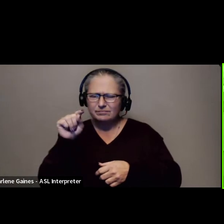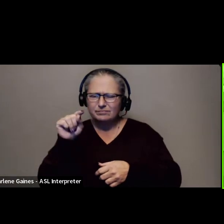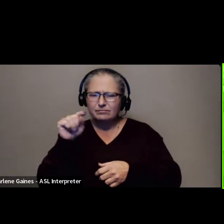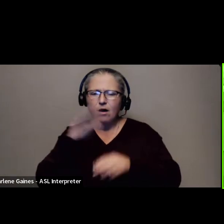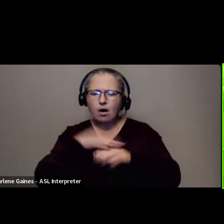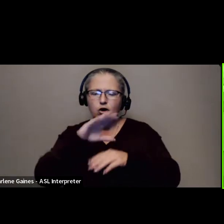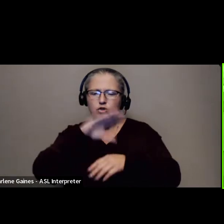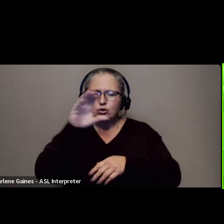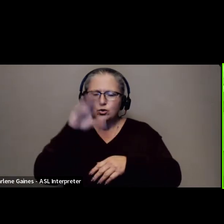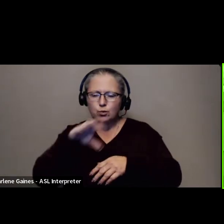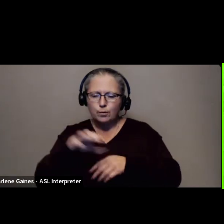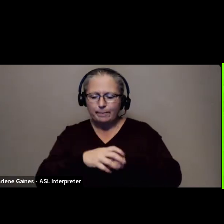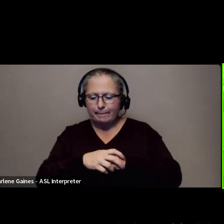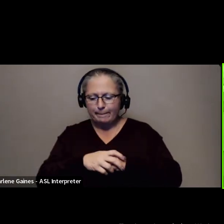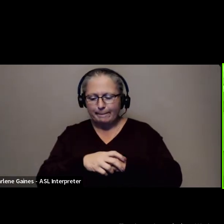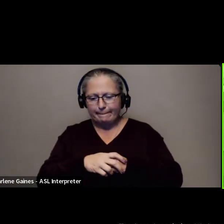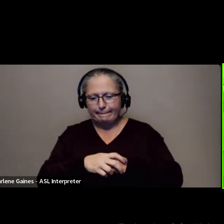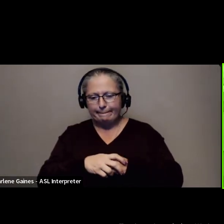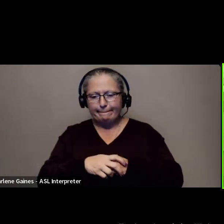Zoom. Okay.